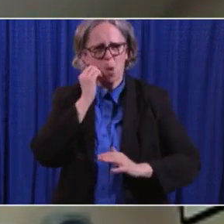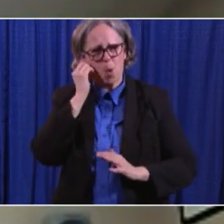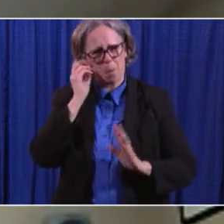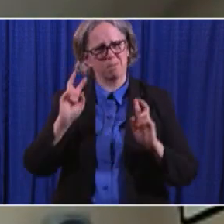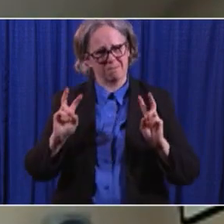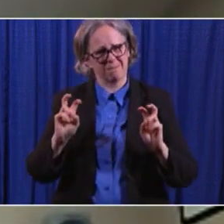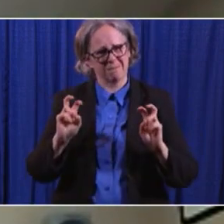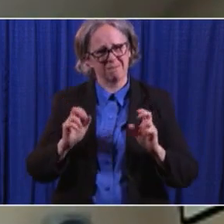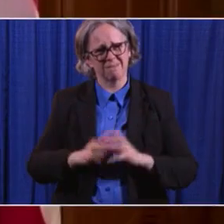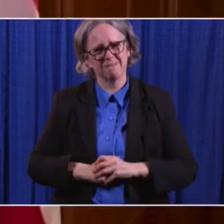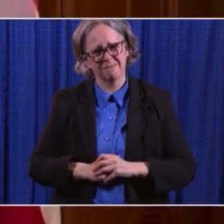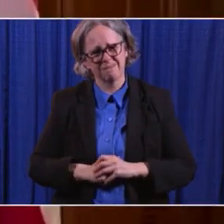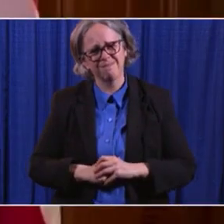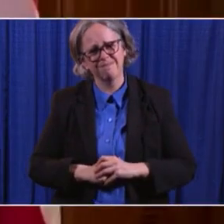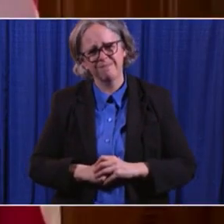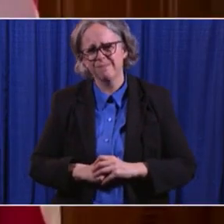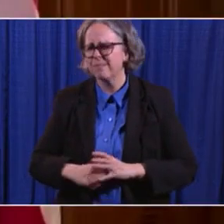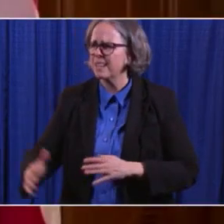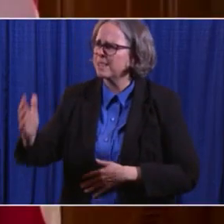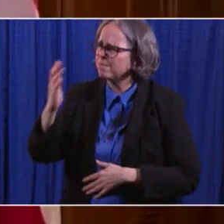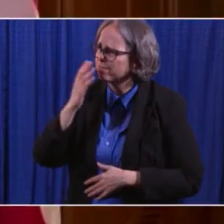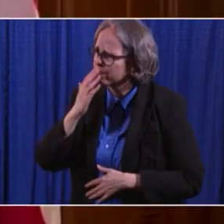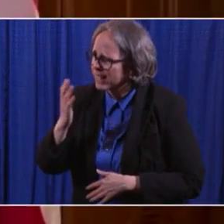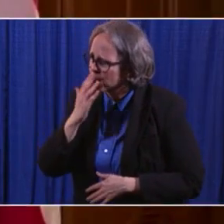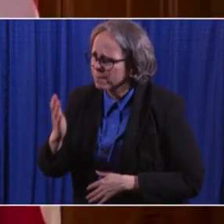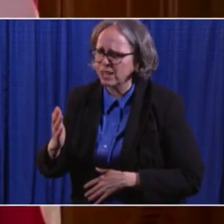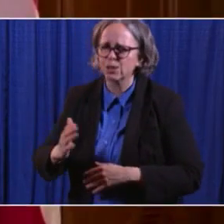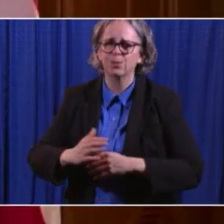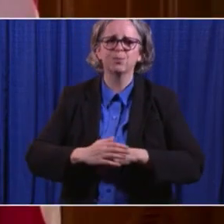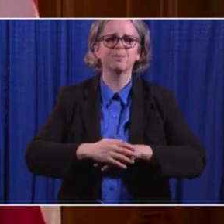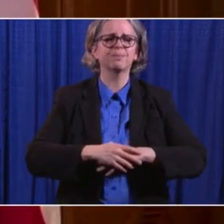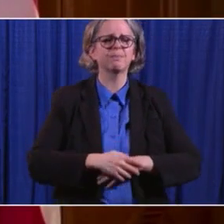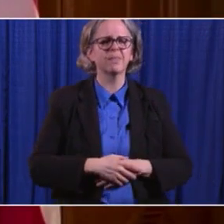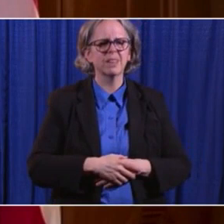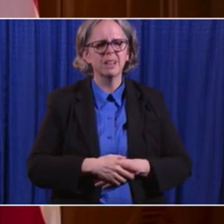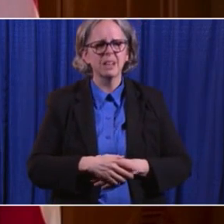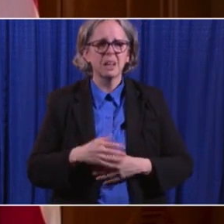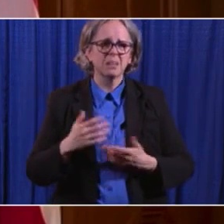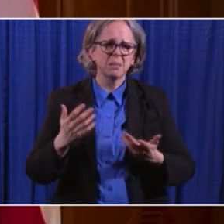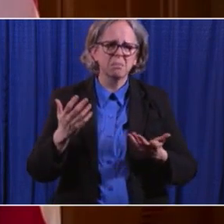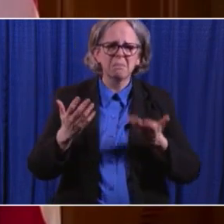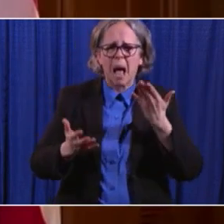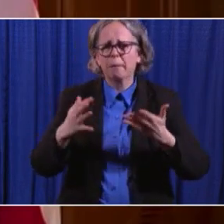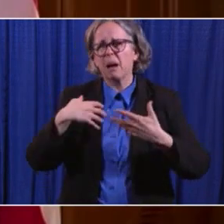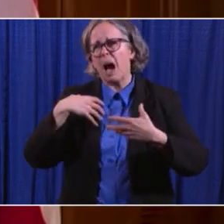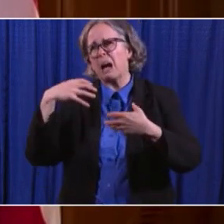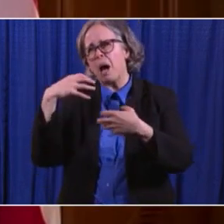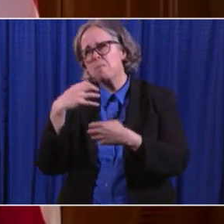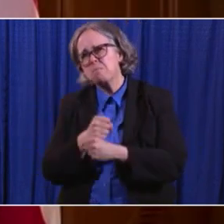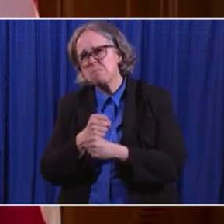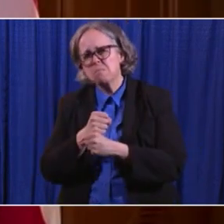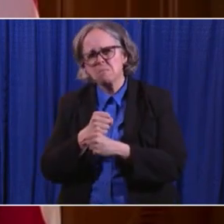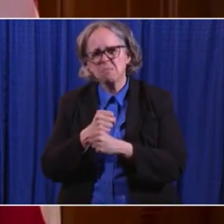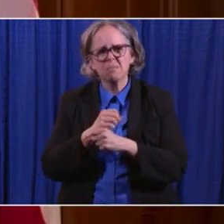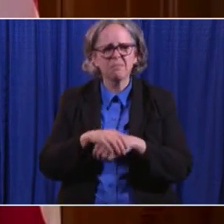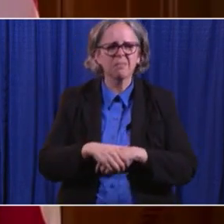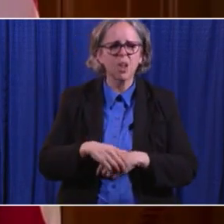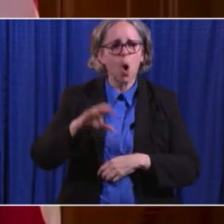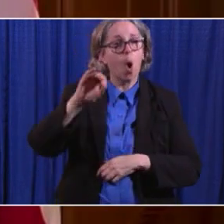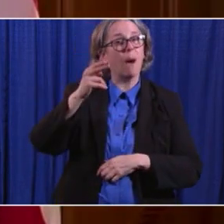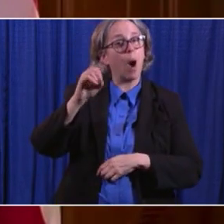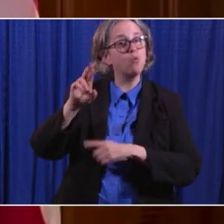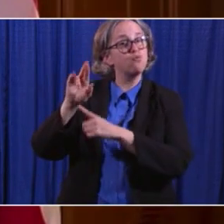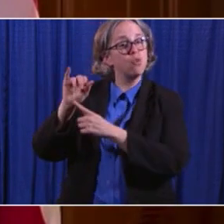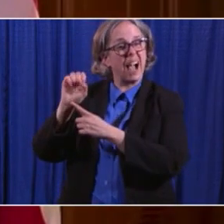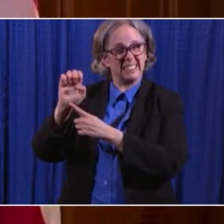thank you very, very much. You know, maybe to summarize, the point of Ohio Rise is so that